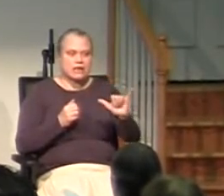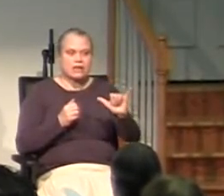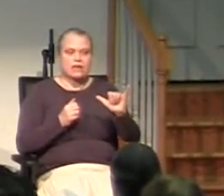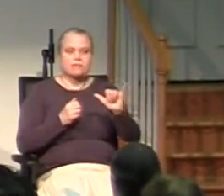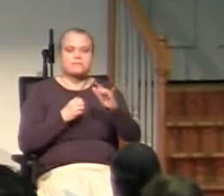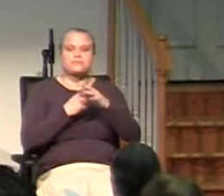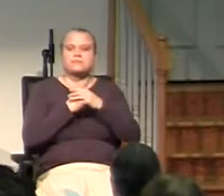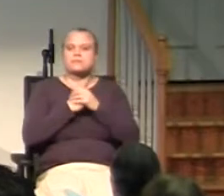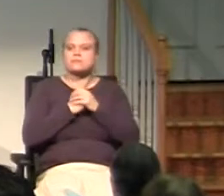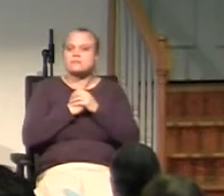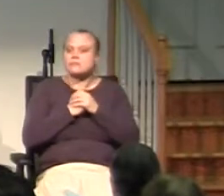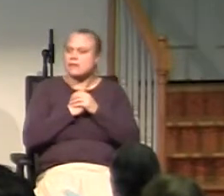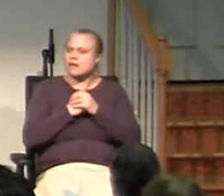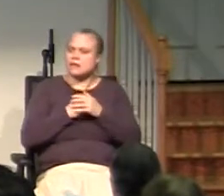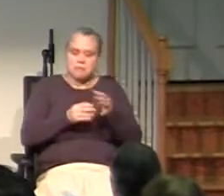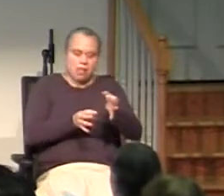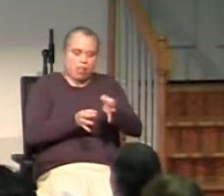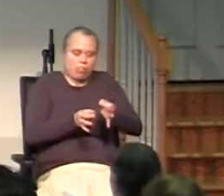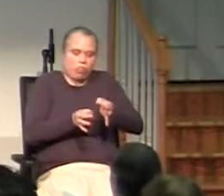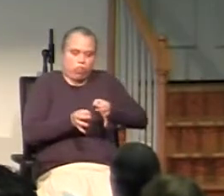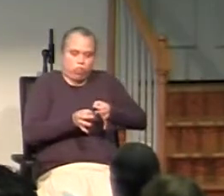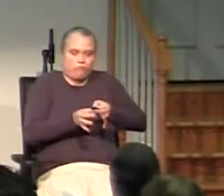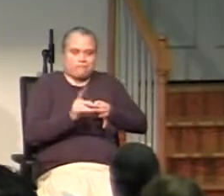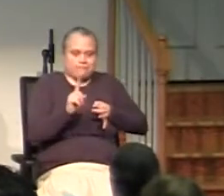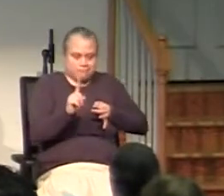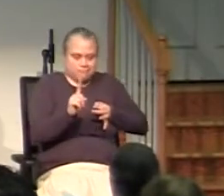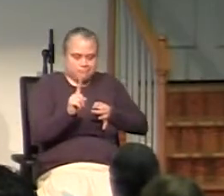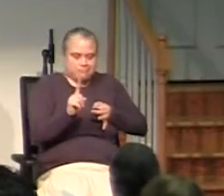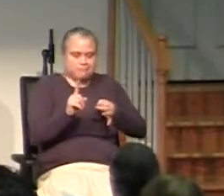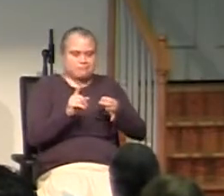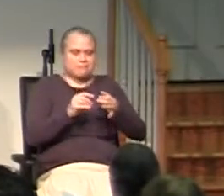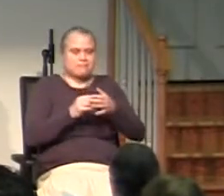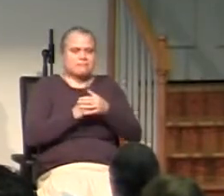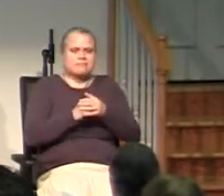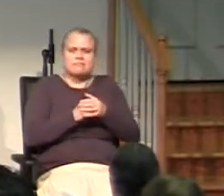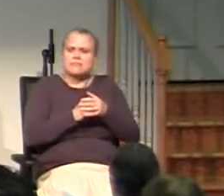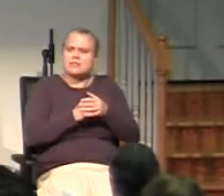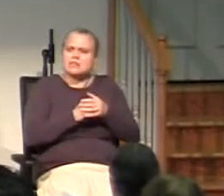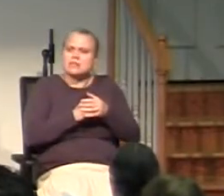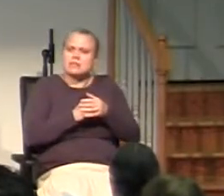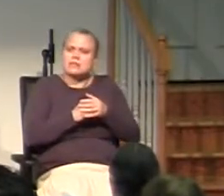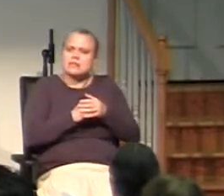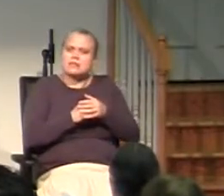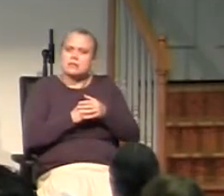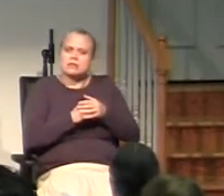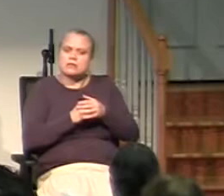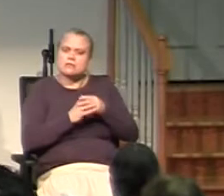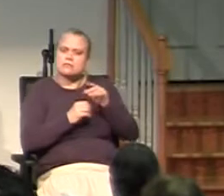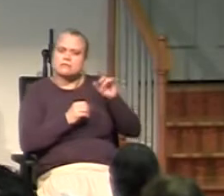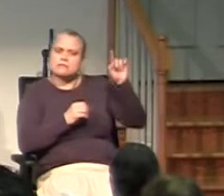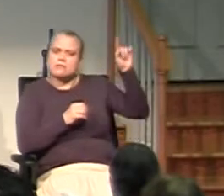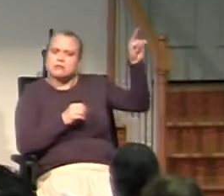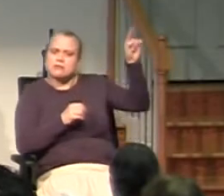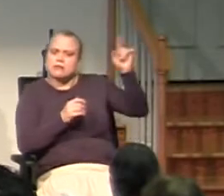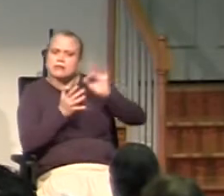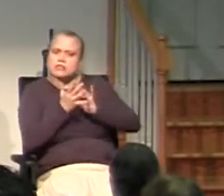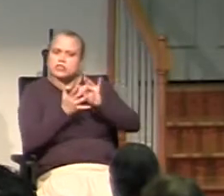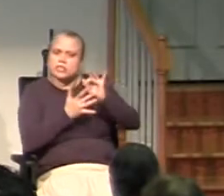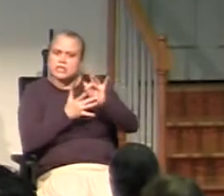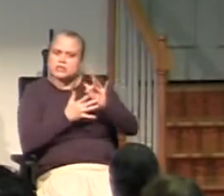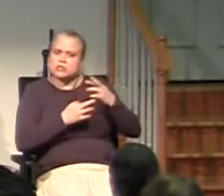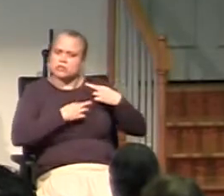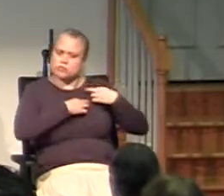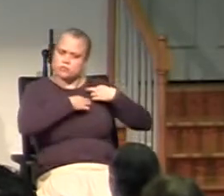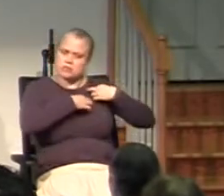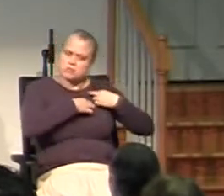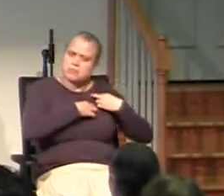no, let me back up another step. Did Jesus become responsible for the sins of